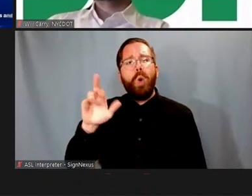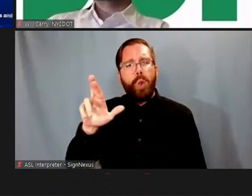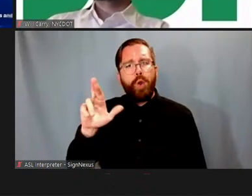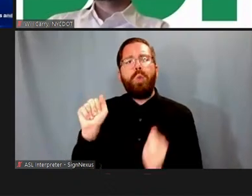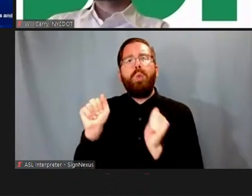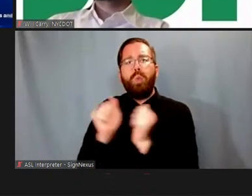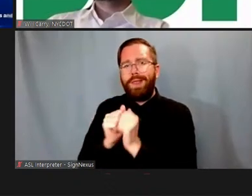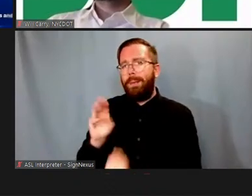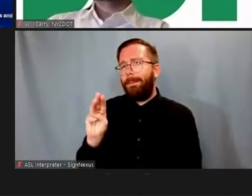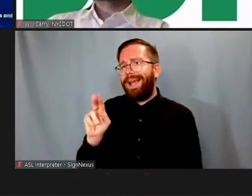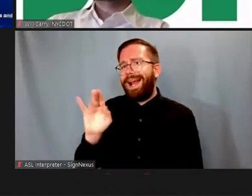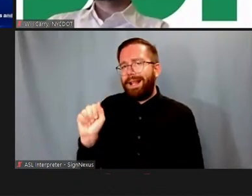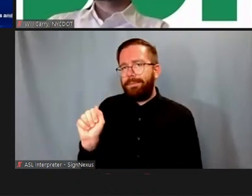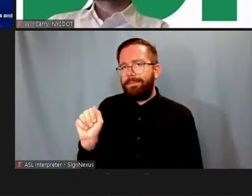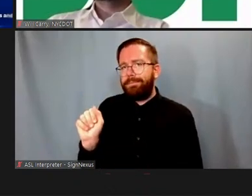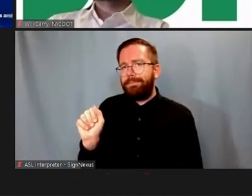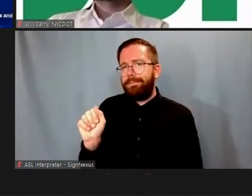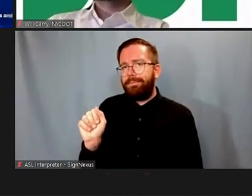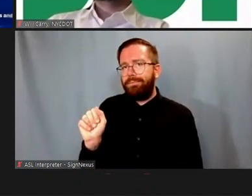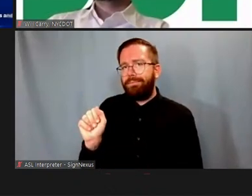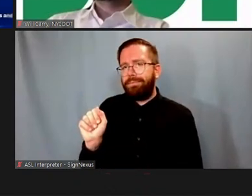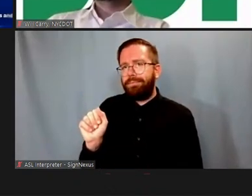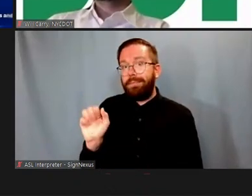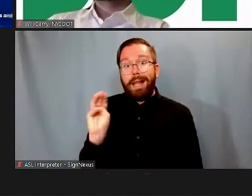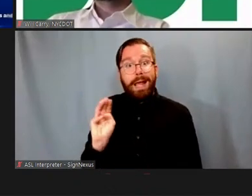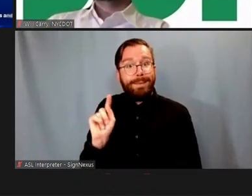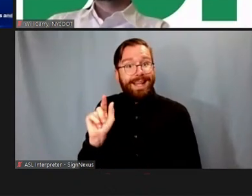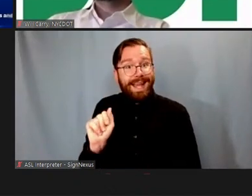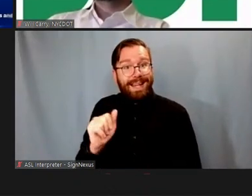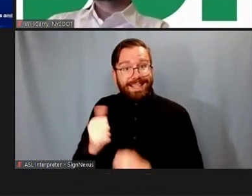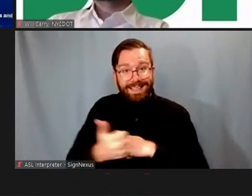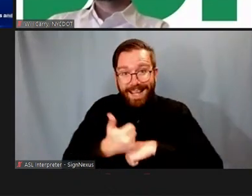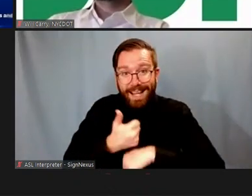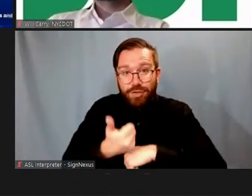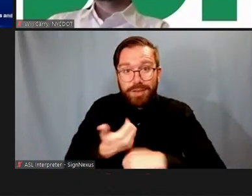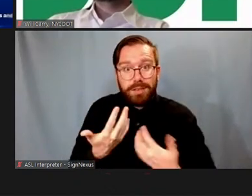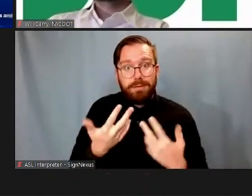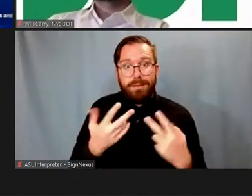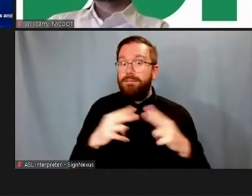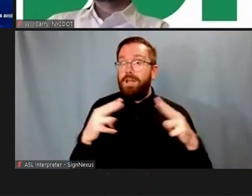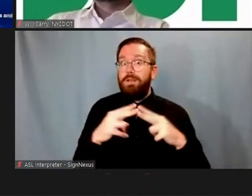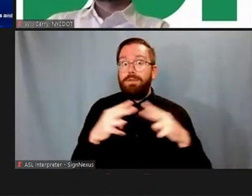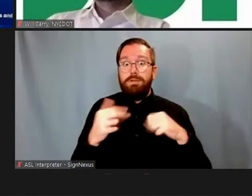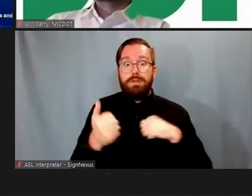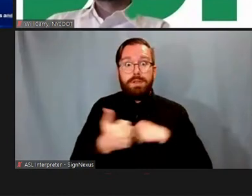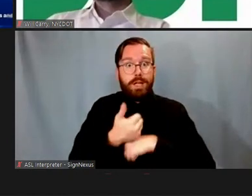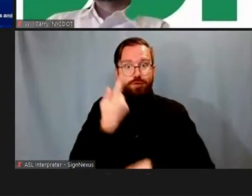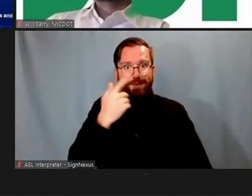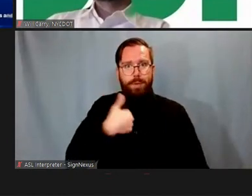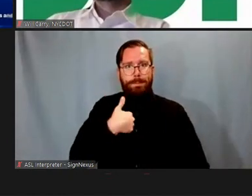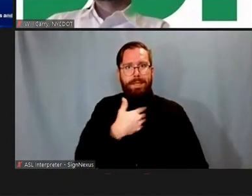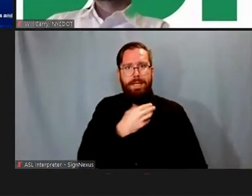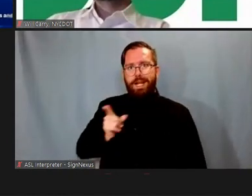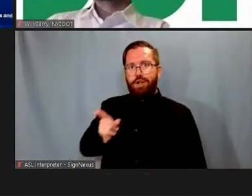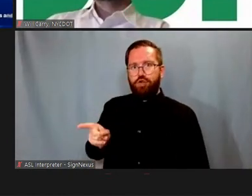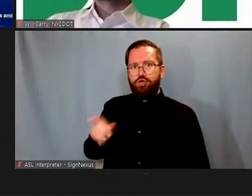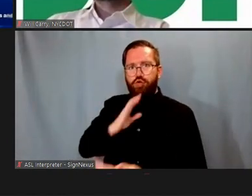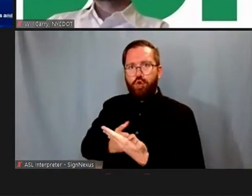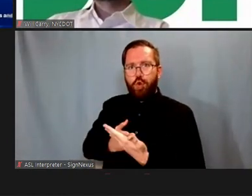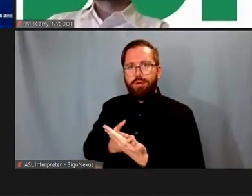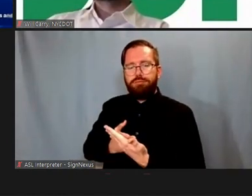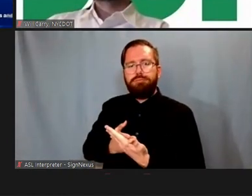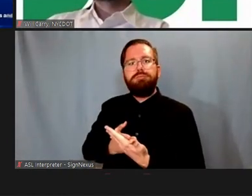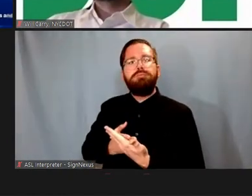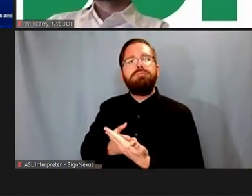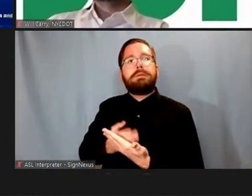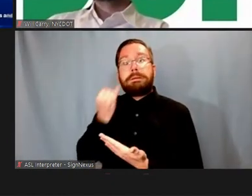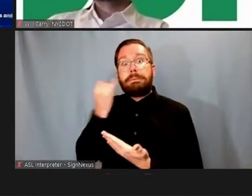mta is dangerous as in fatal dangerous for me and her because something happens